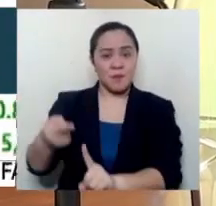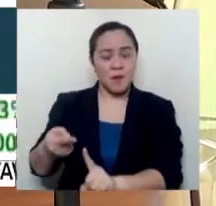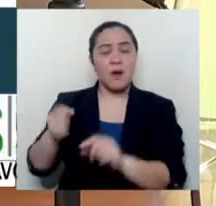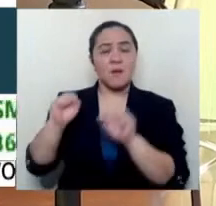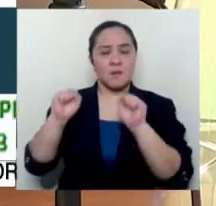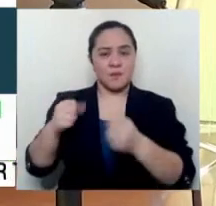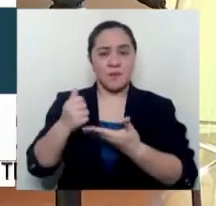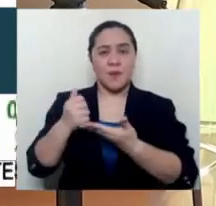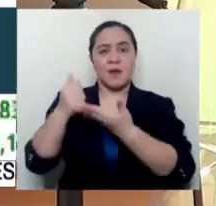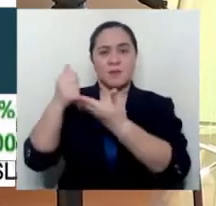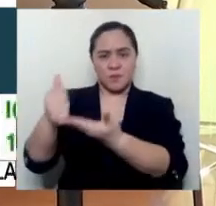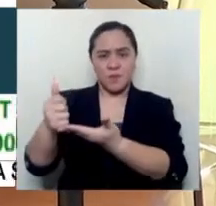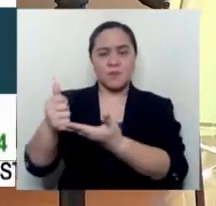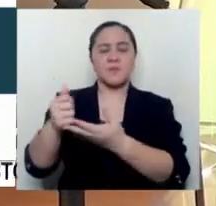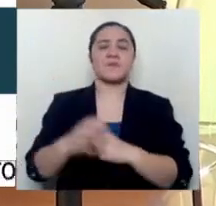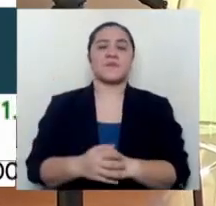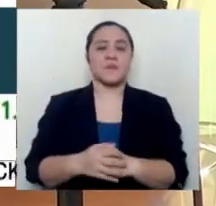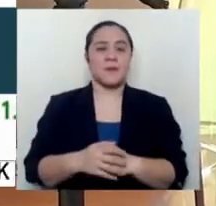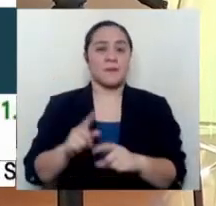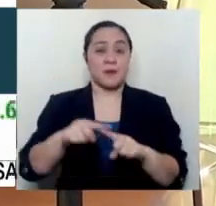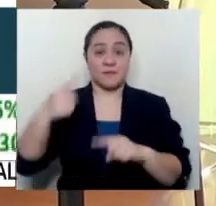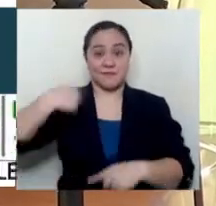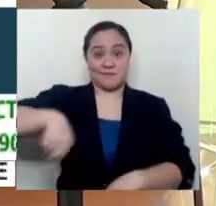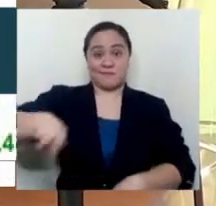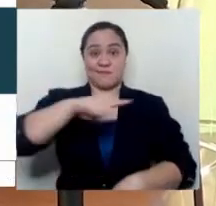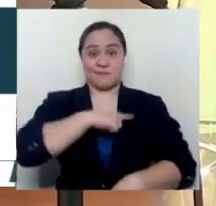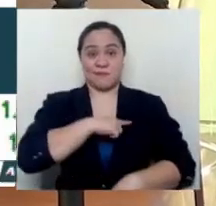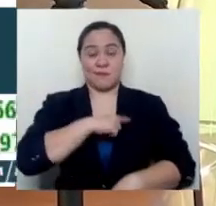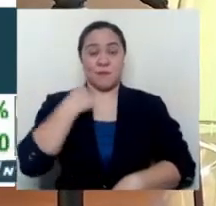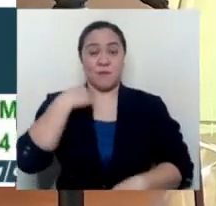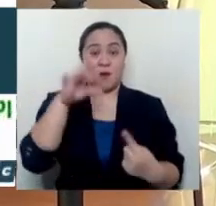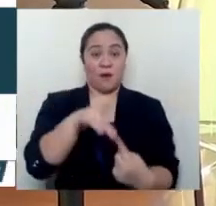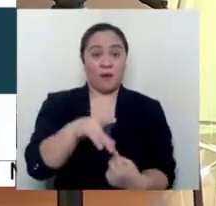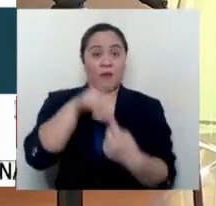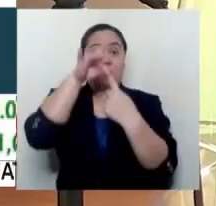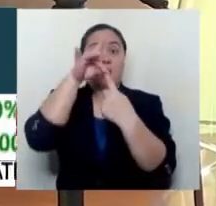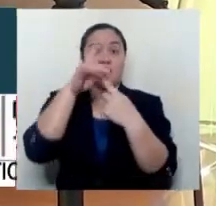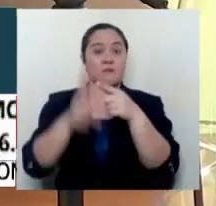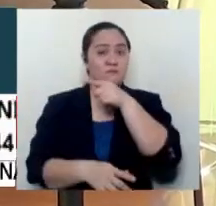help. So we are not exclusive to VP.